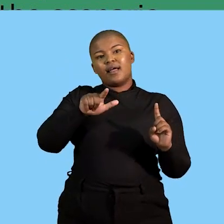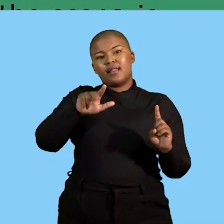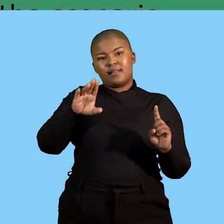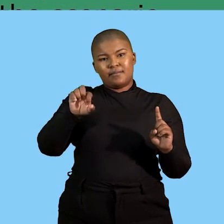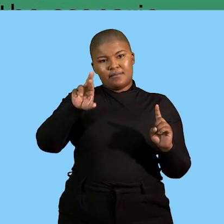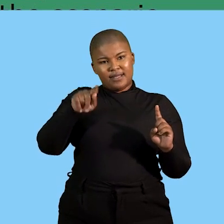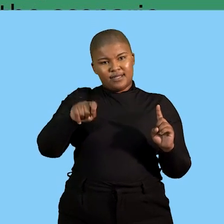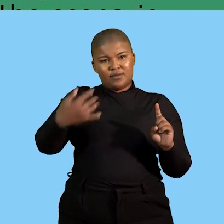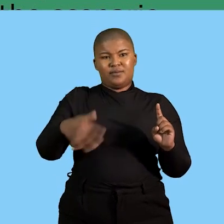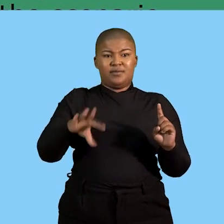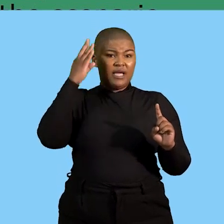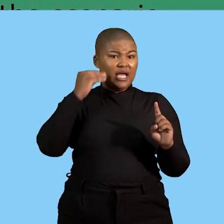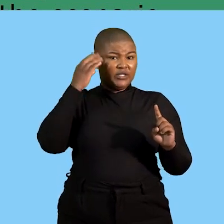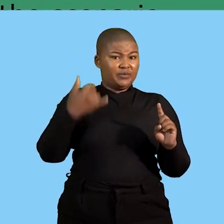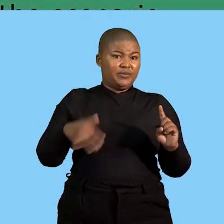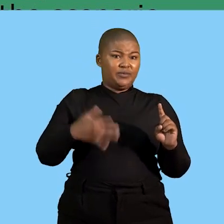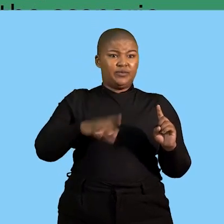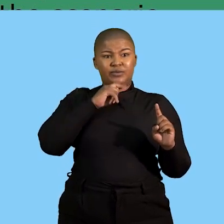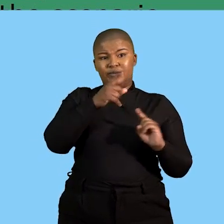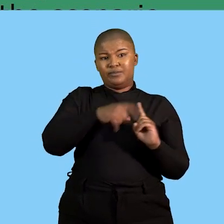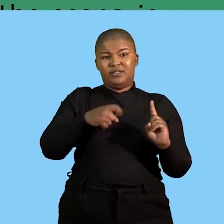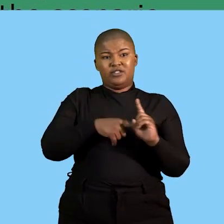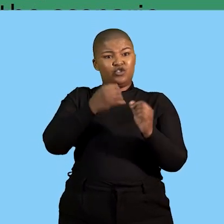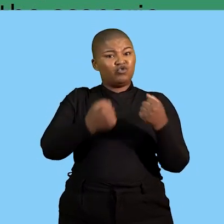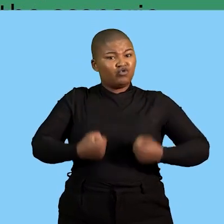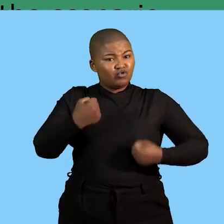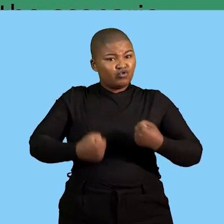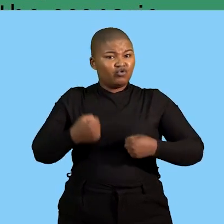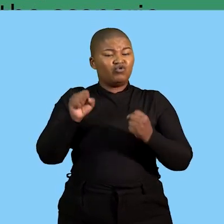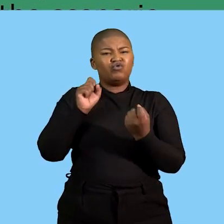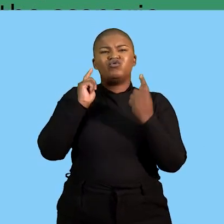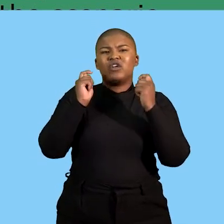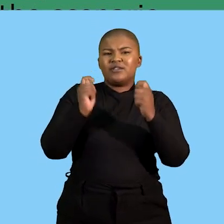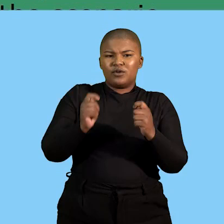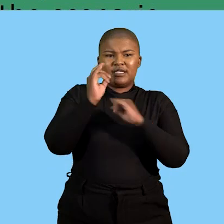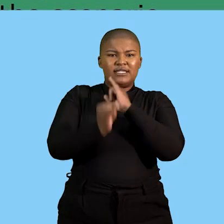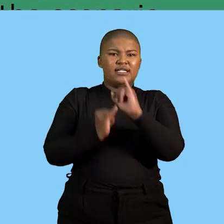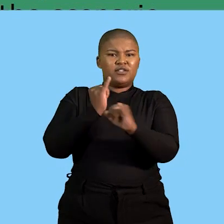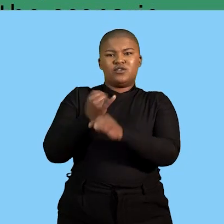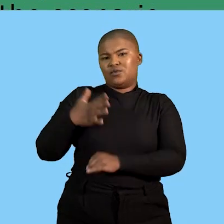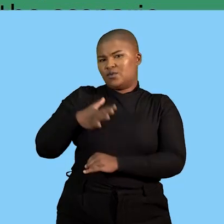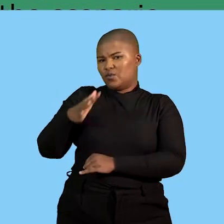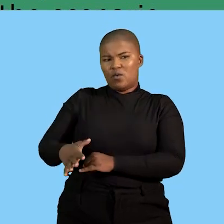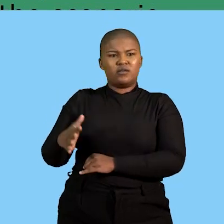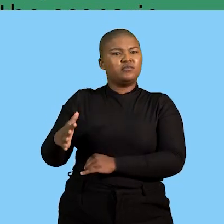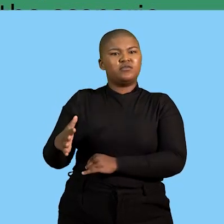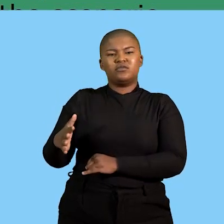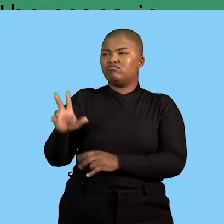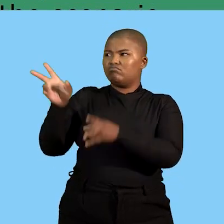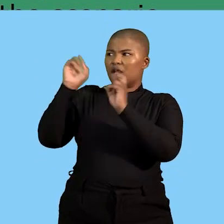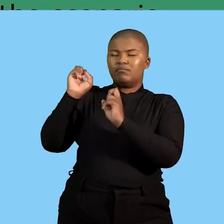well-experienced employee in the transport industry, refuses to take instructions from the management. Then we have